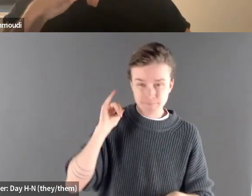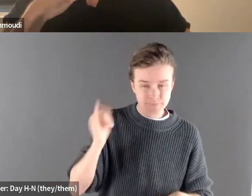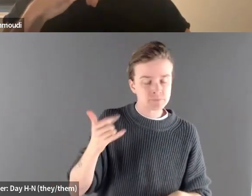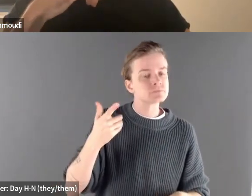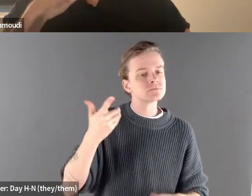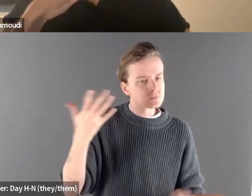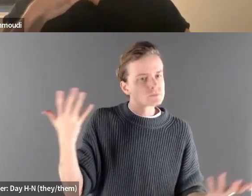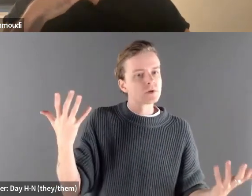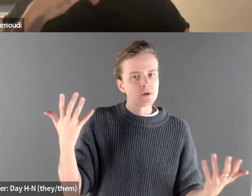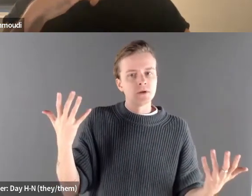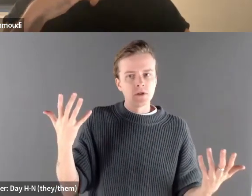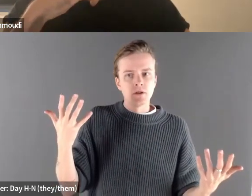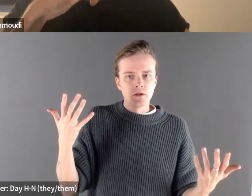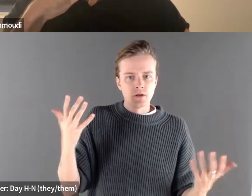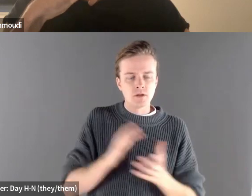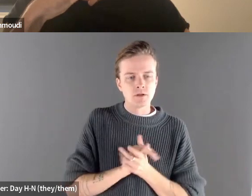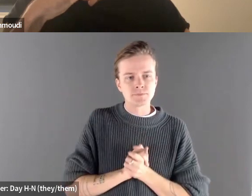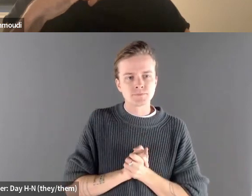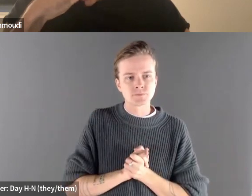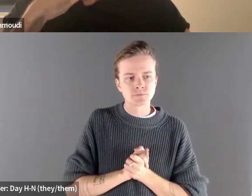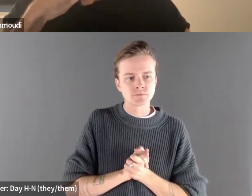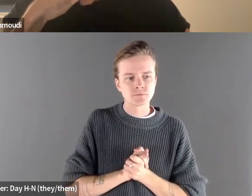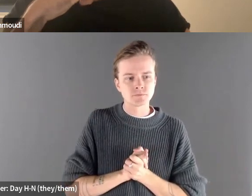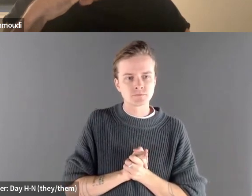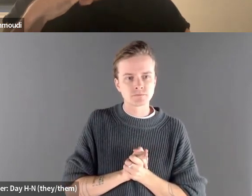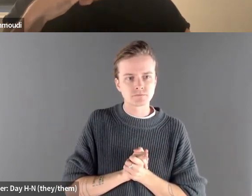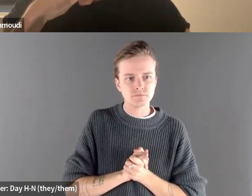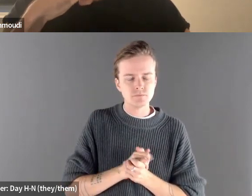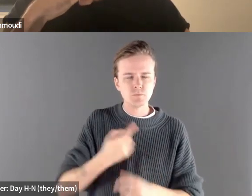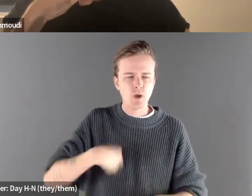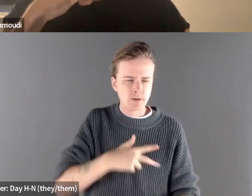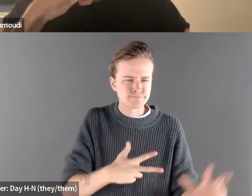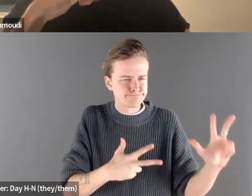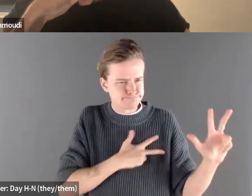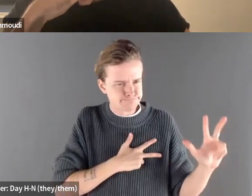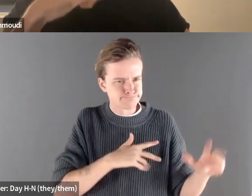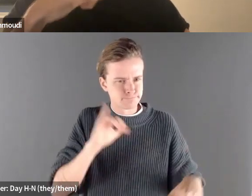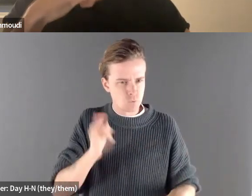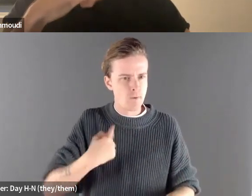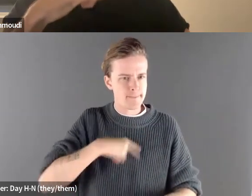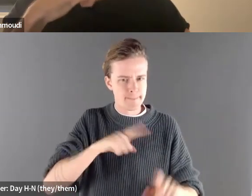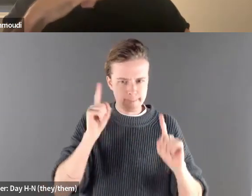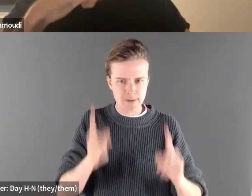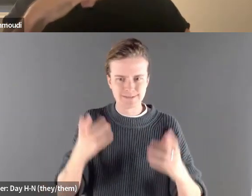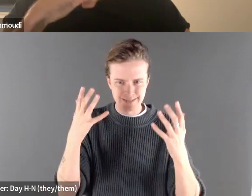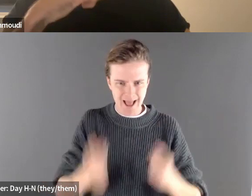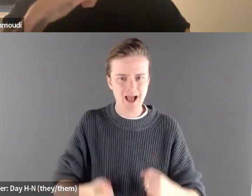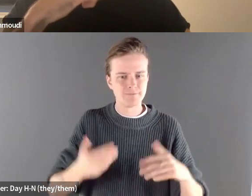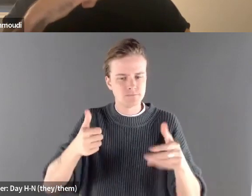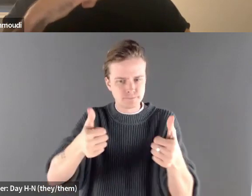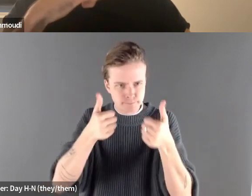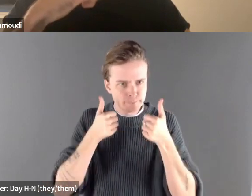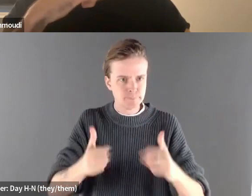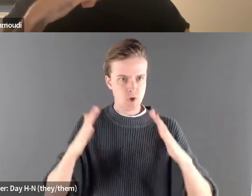we truly believe, and I mentioned it briefly before, about the need to have a sort of like collaborative approach when we